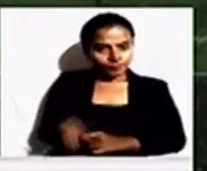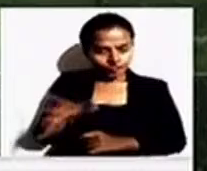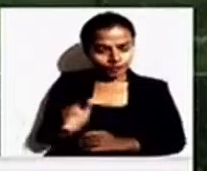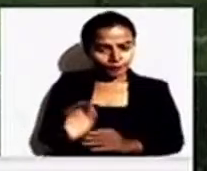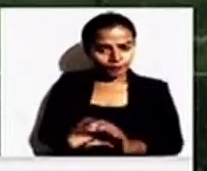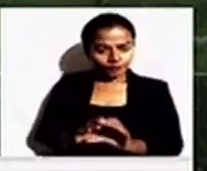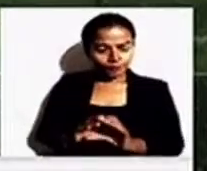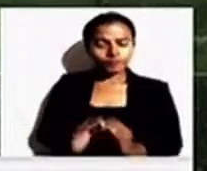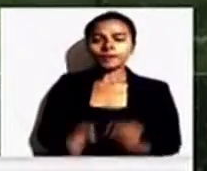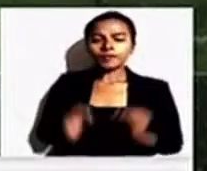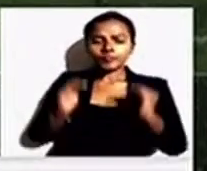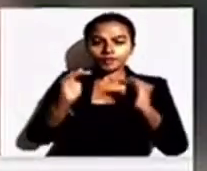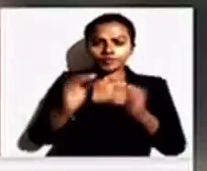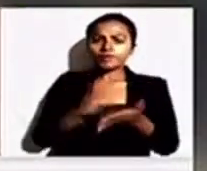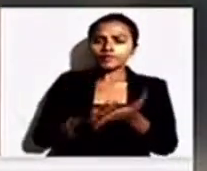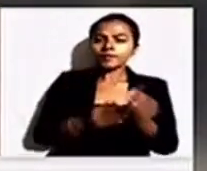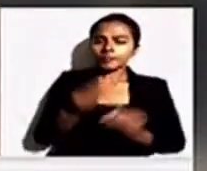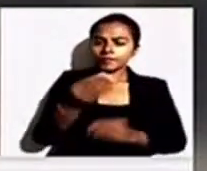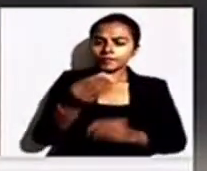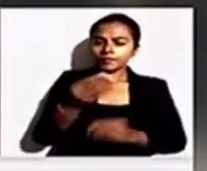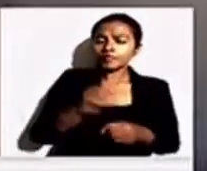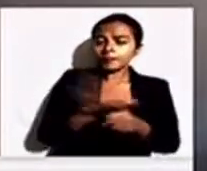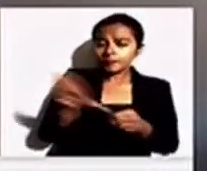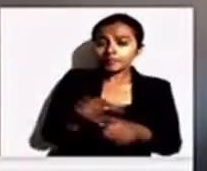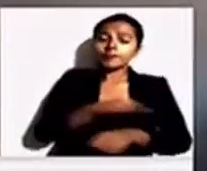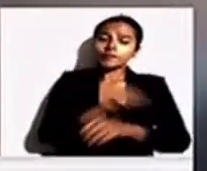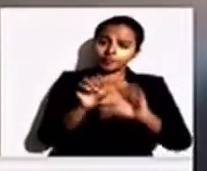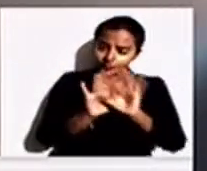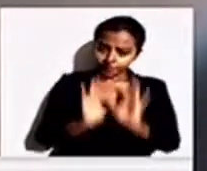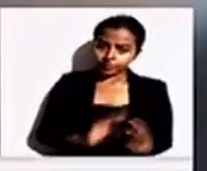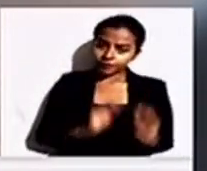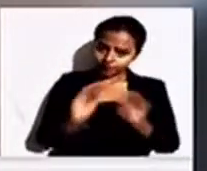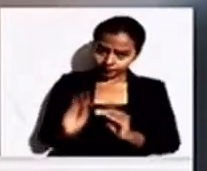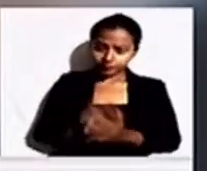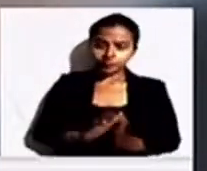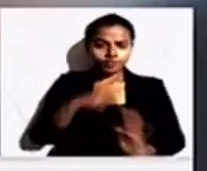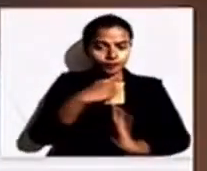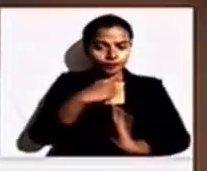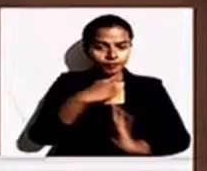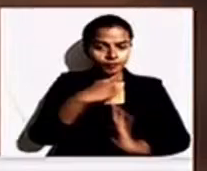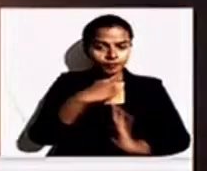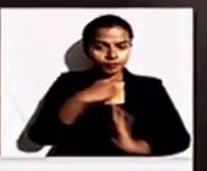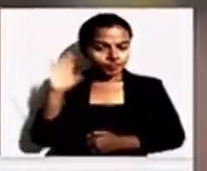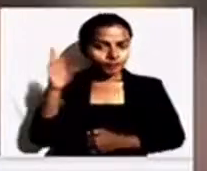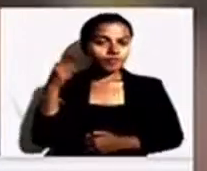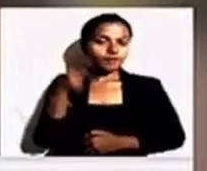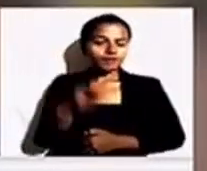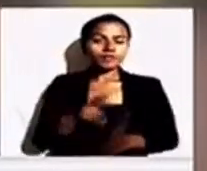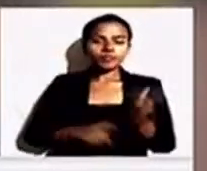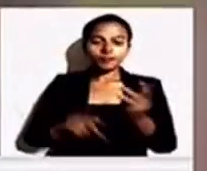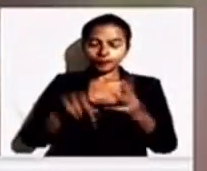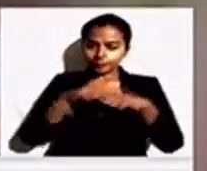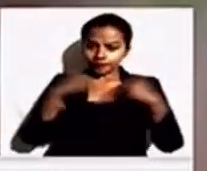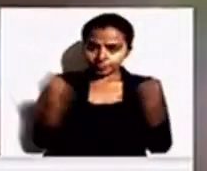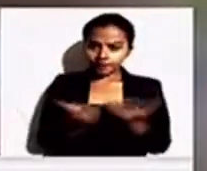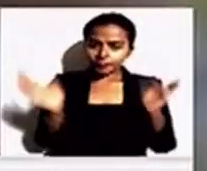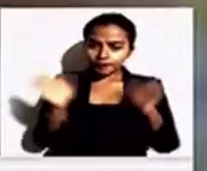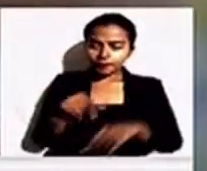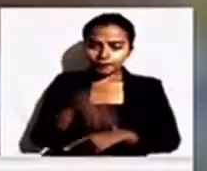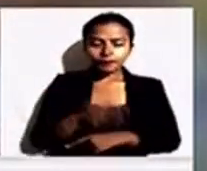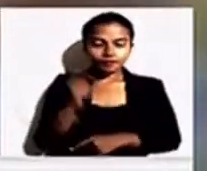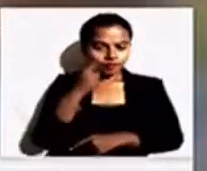world, post-COVID-19 world. Sri Lanka became a signatory to the UN Convention on the Rights of Persons with Disabilities